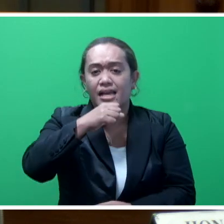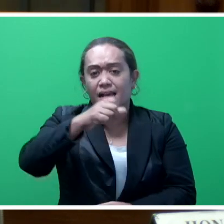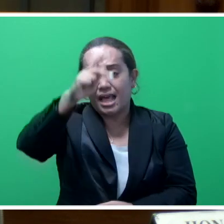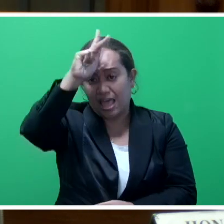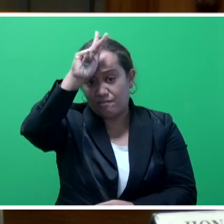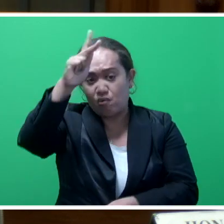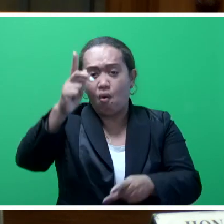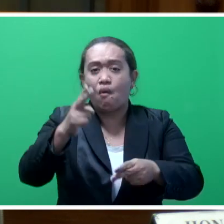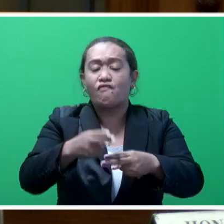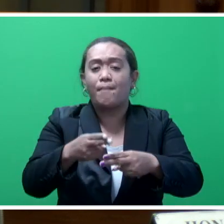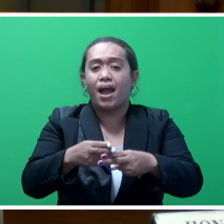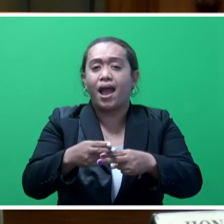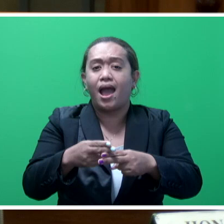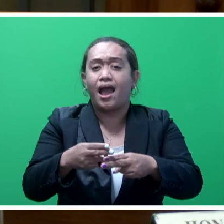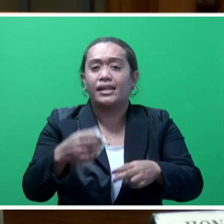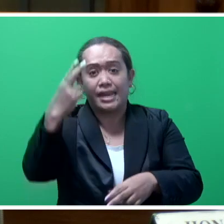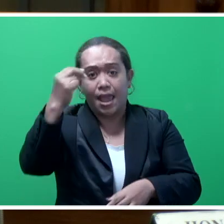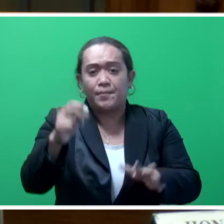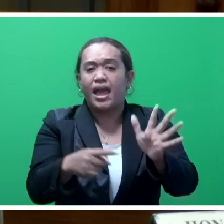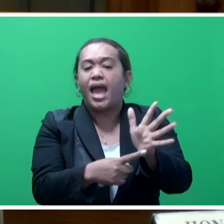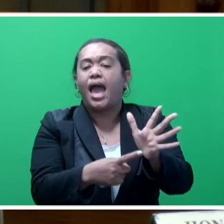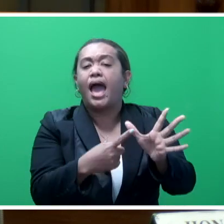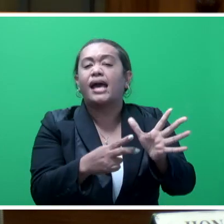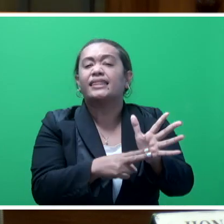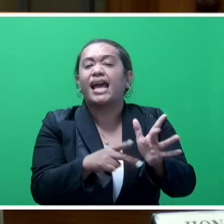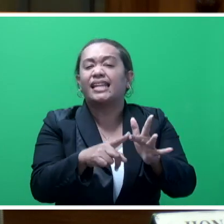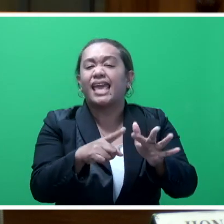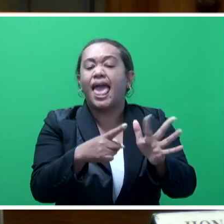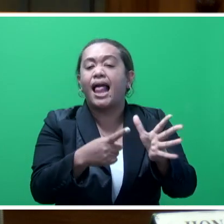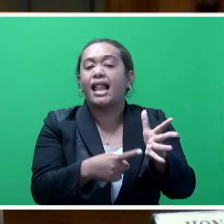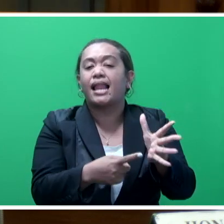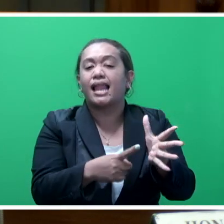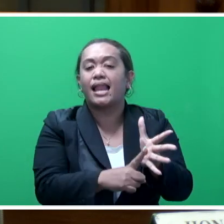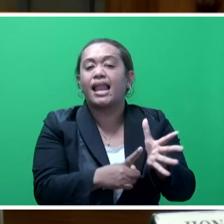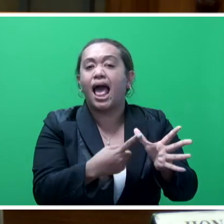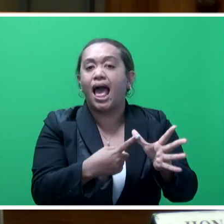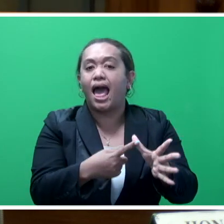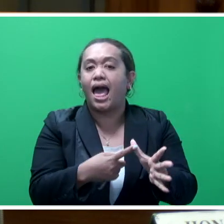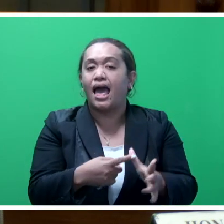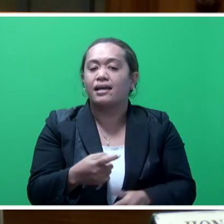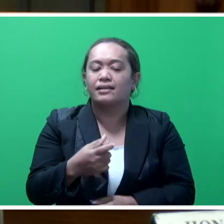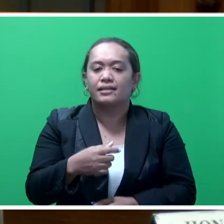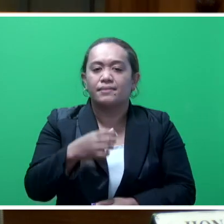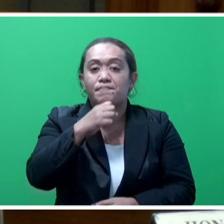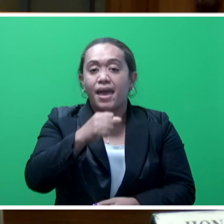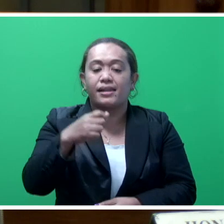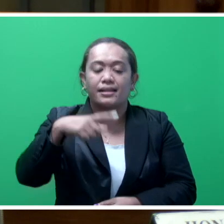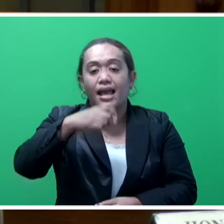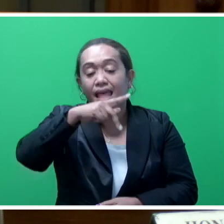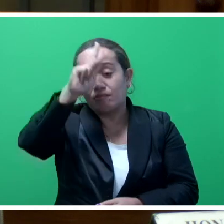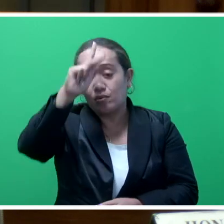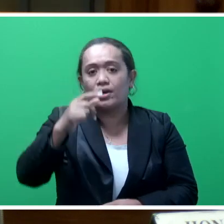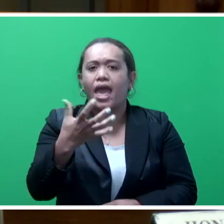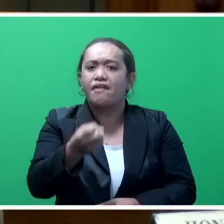Mr. Tanyal Andama, who utilizes poultry manure for his Yangona farm, for his